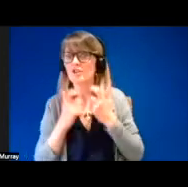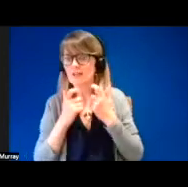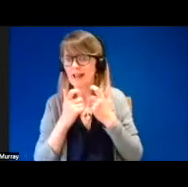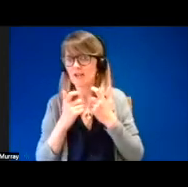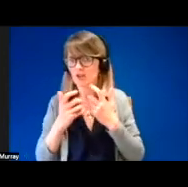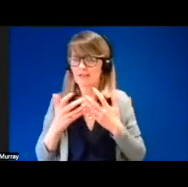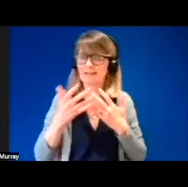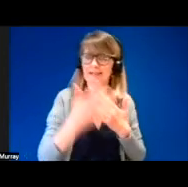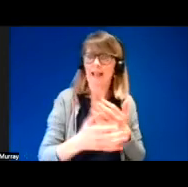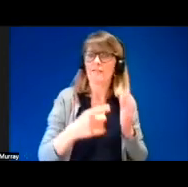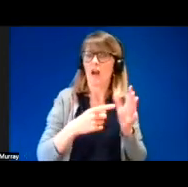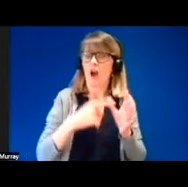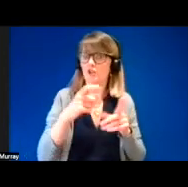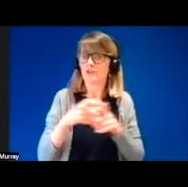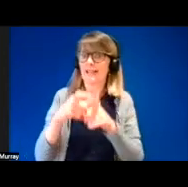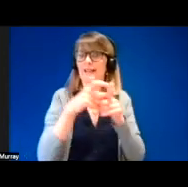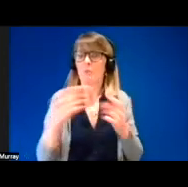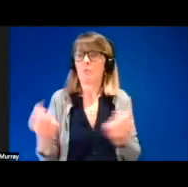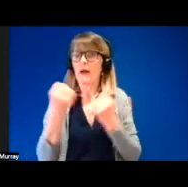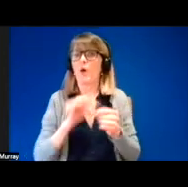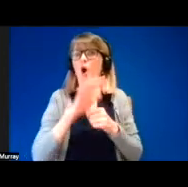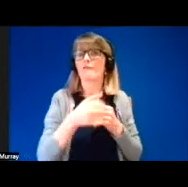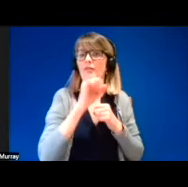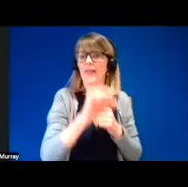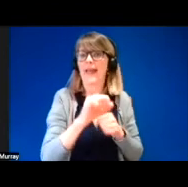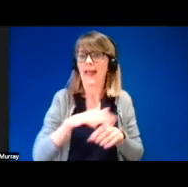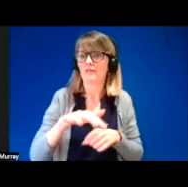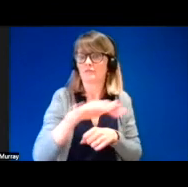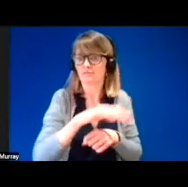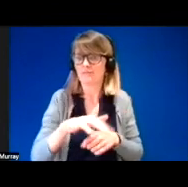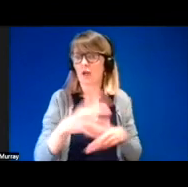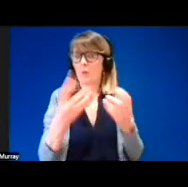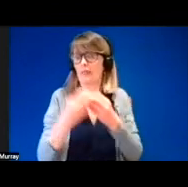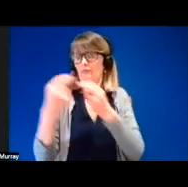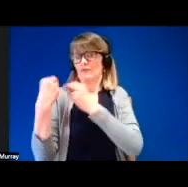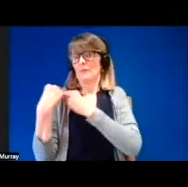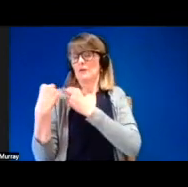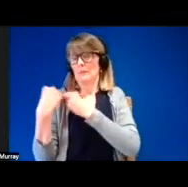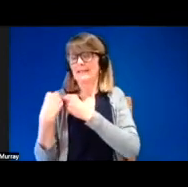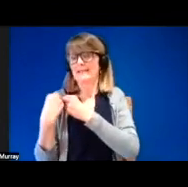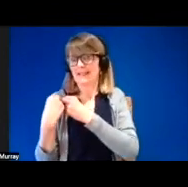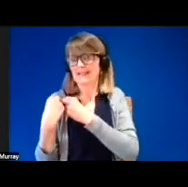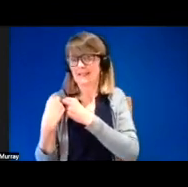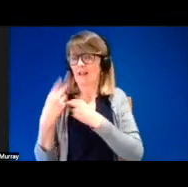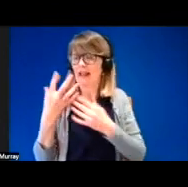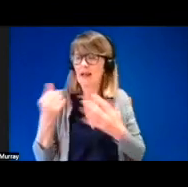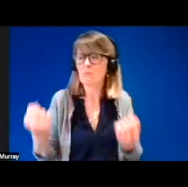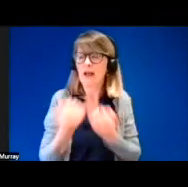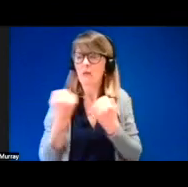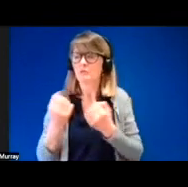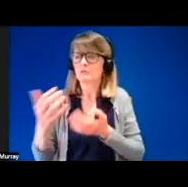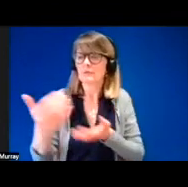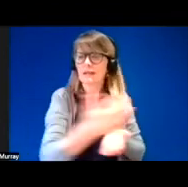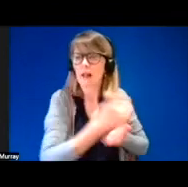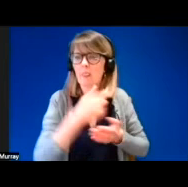own archdeaconry, with the responsibilities that went with it. They had power to gather people,